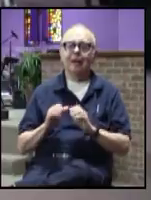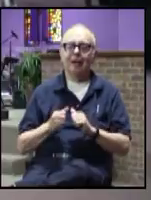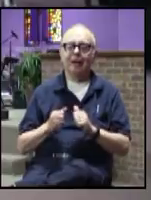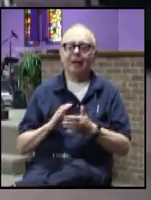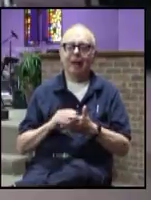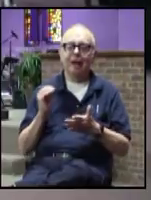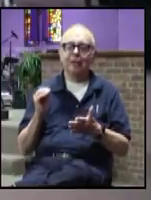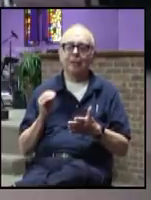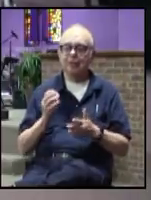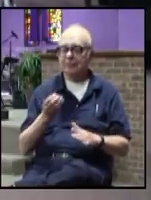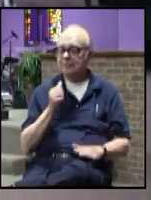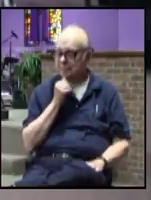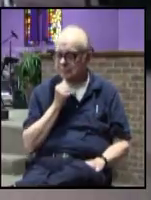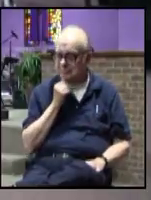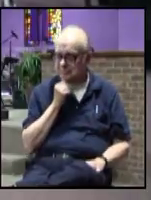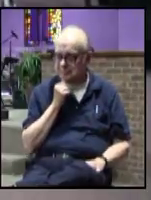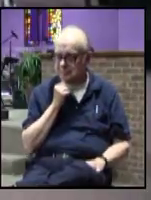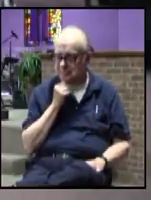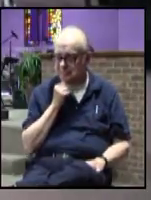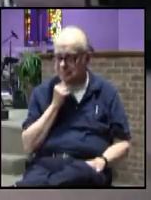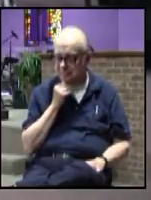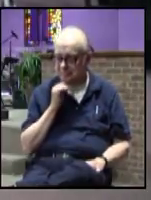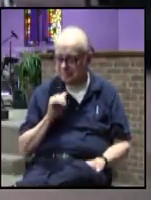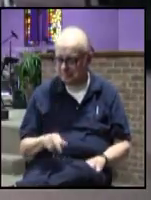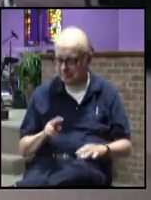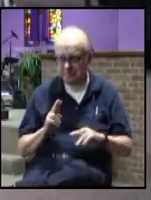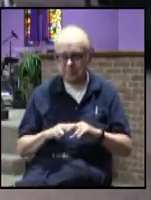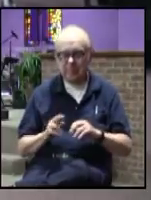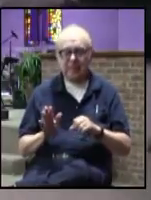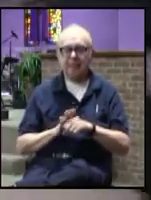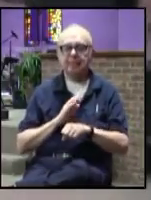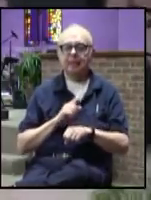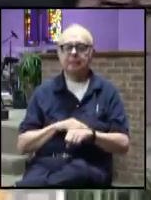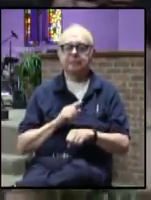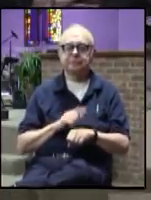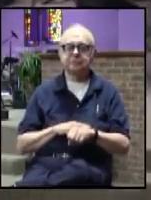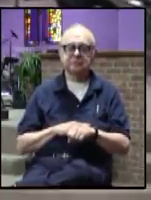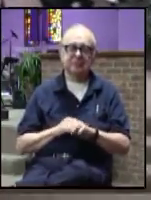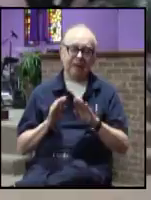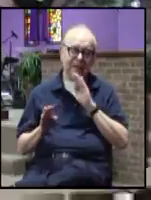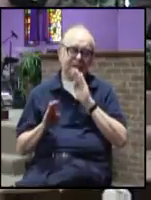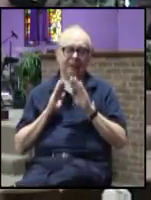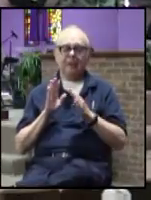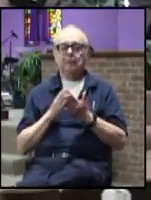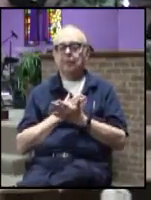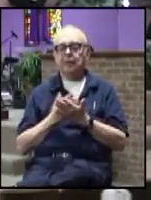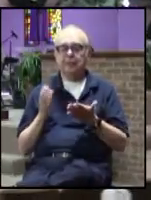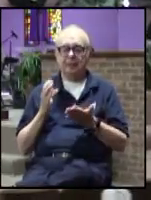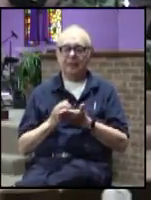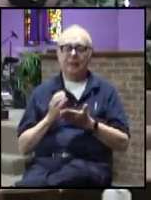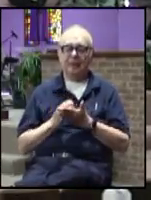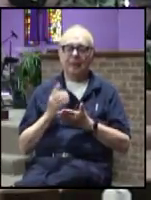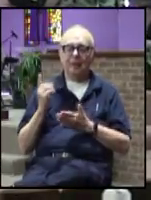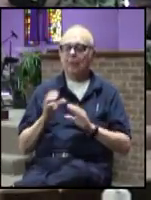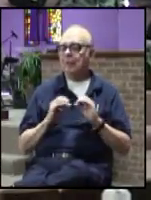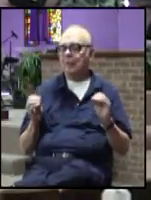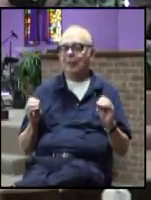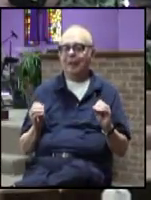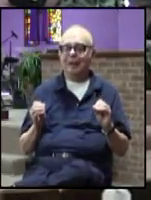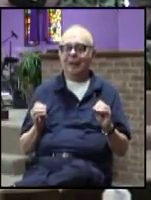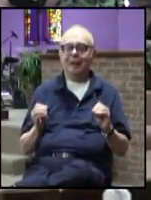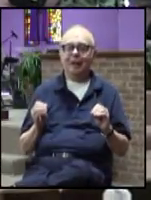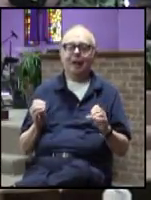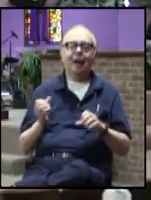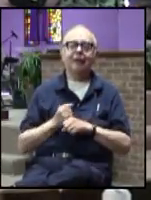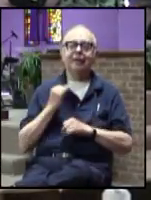That is how you learn patience. I could have sat there that whole time getting frustrated with every cup, and I thought, no,